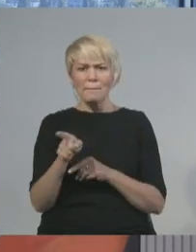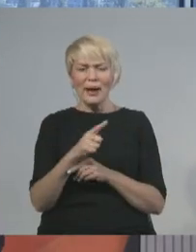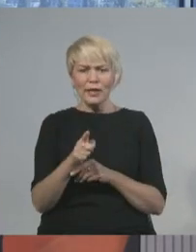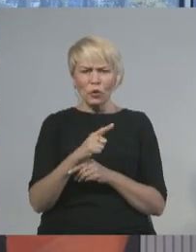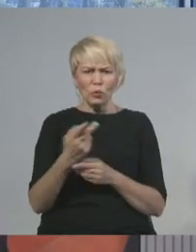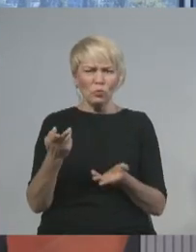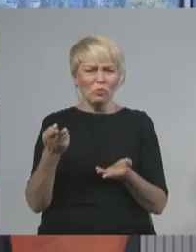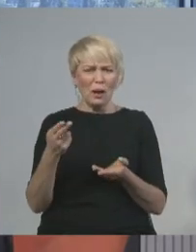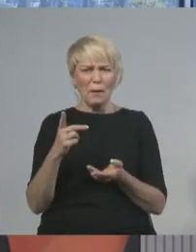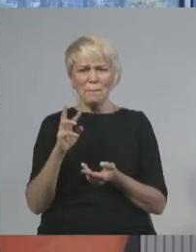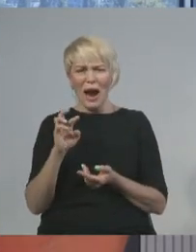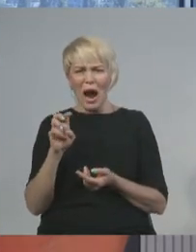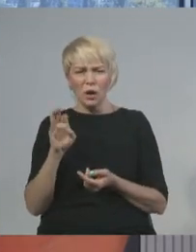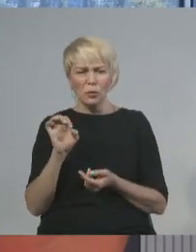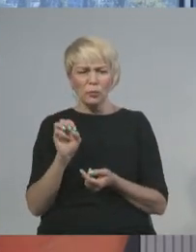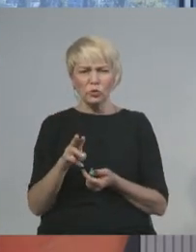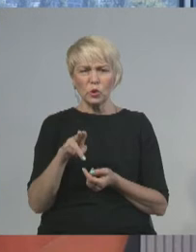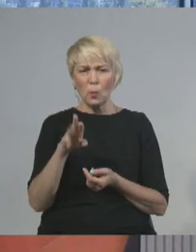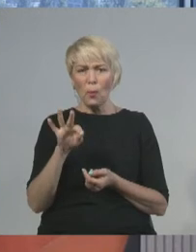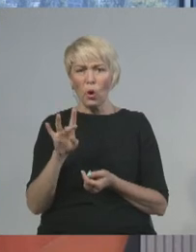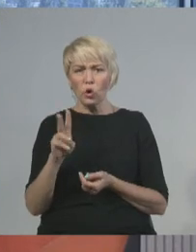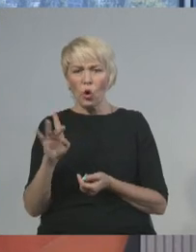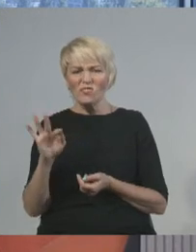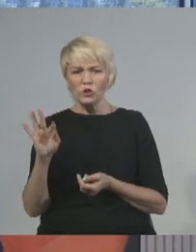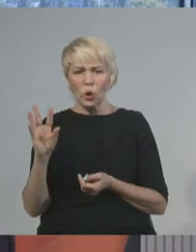paul pogrovsk bachmat